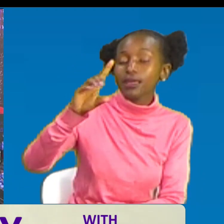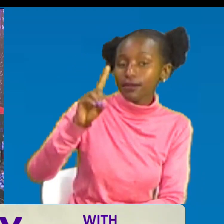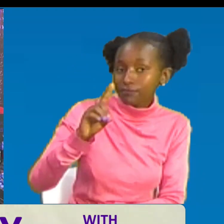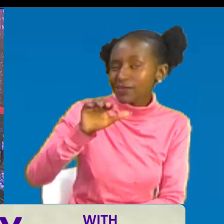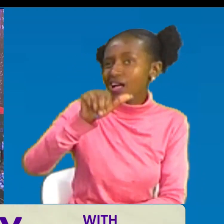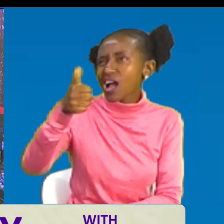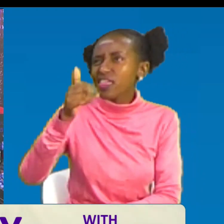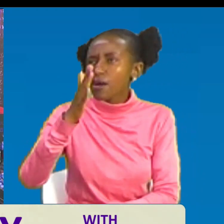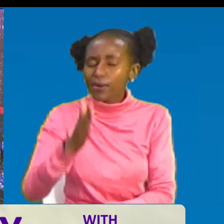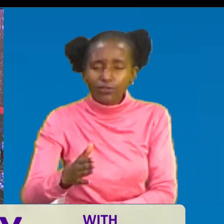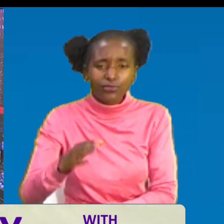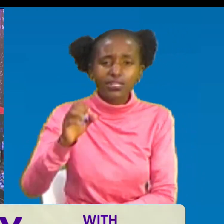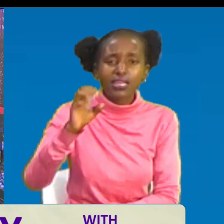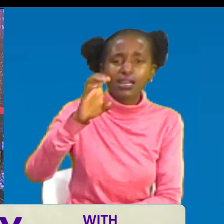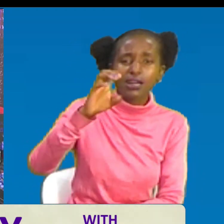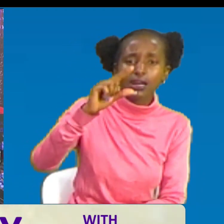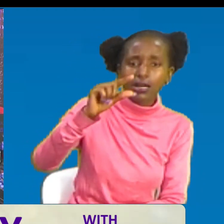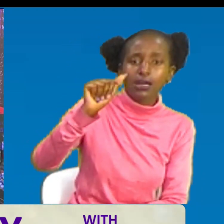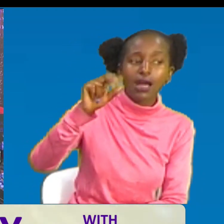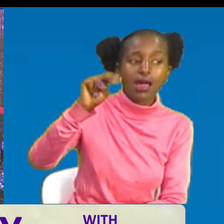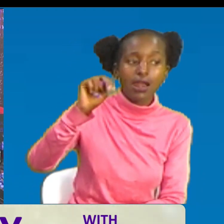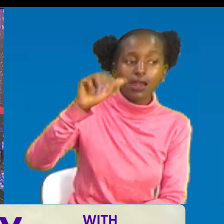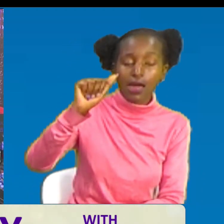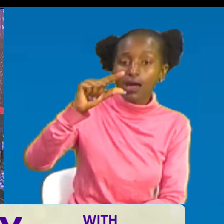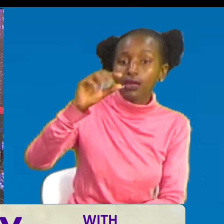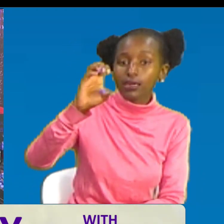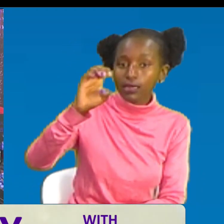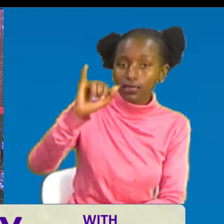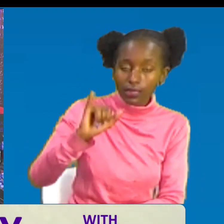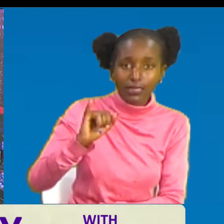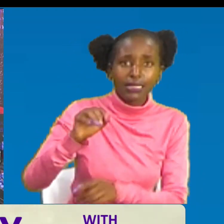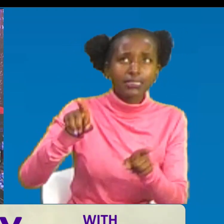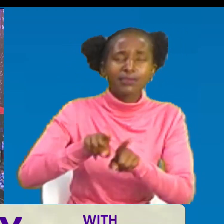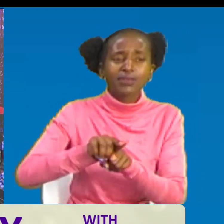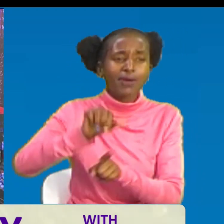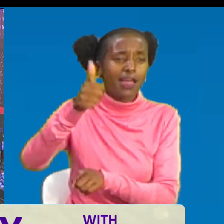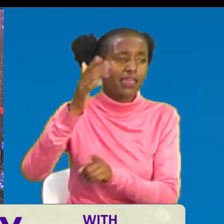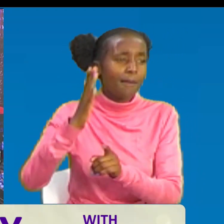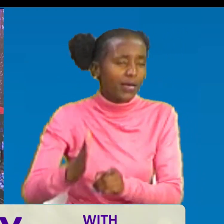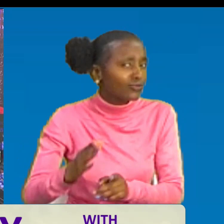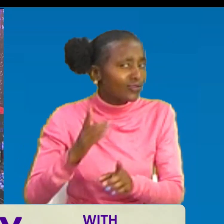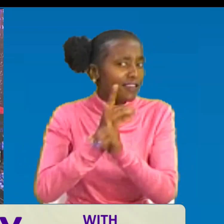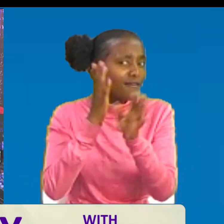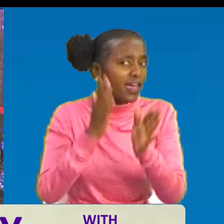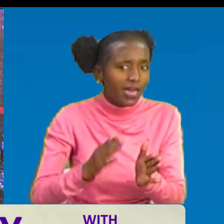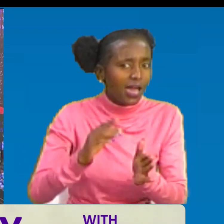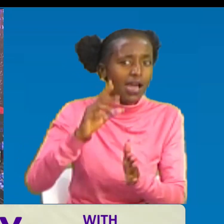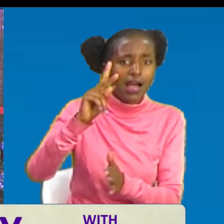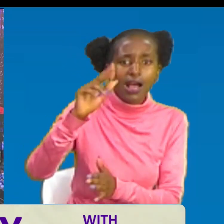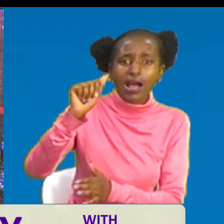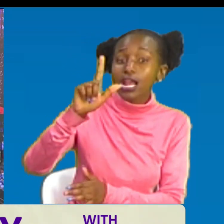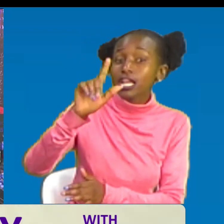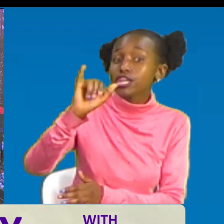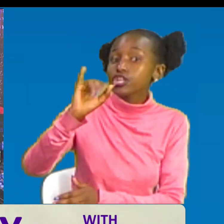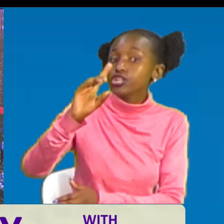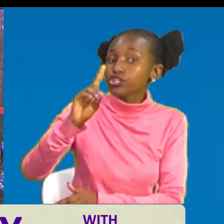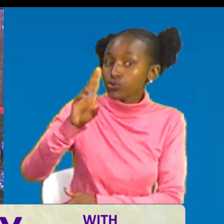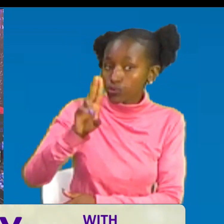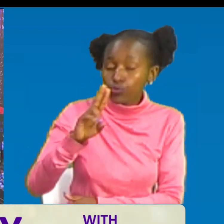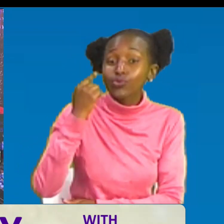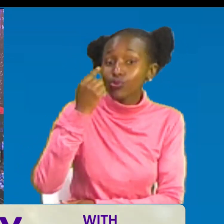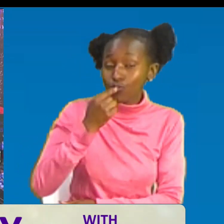Gueye as well. Kalidou Koulibaly, it's a top defender, of course, coming through to represent for